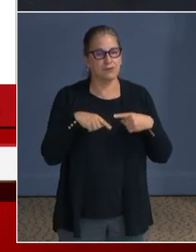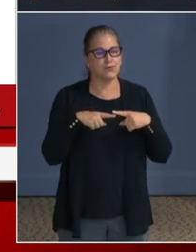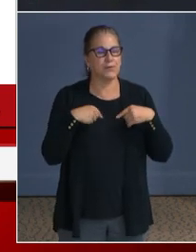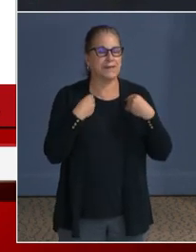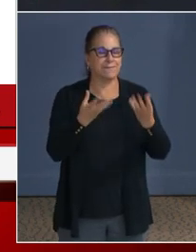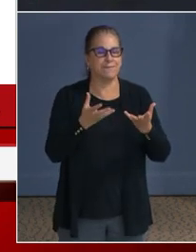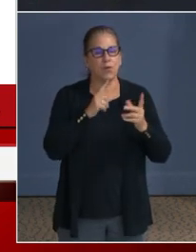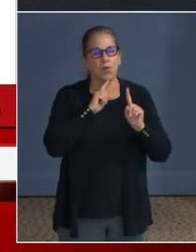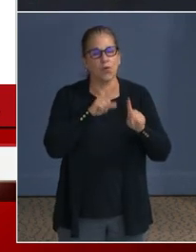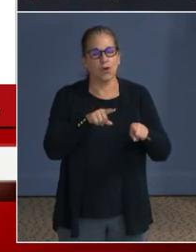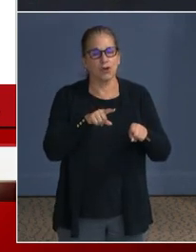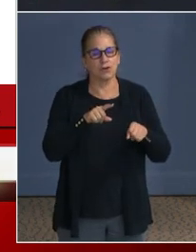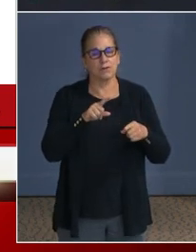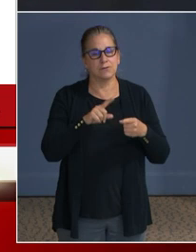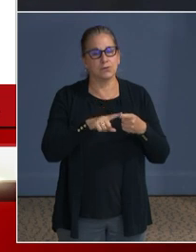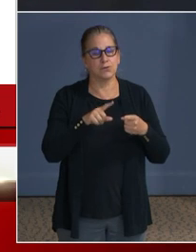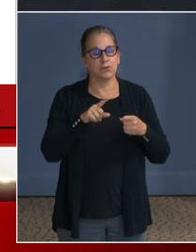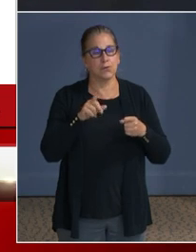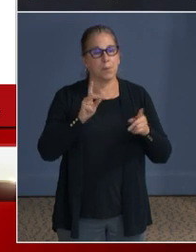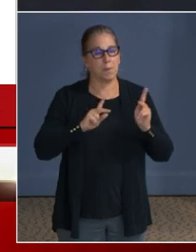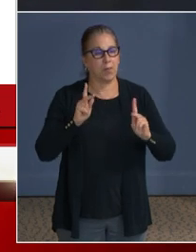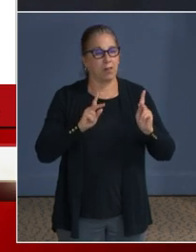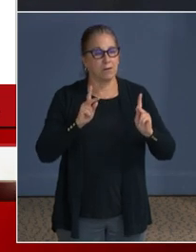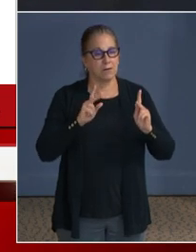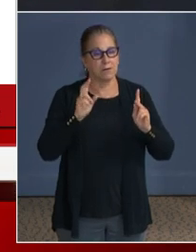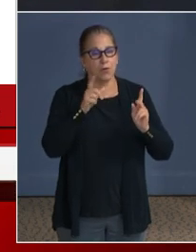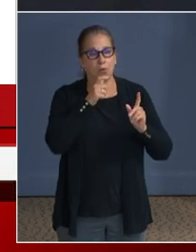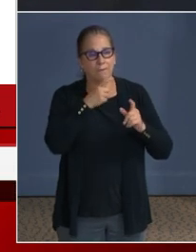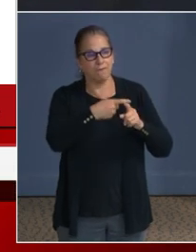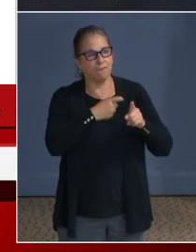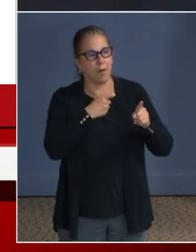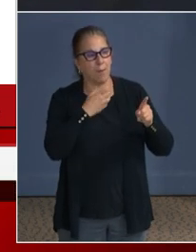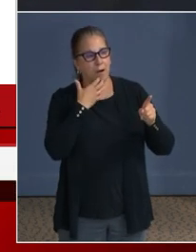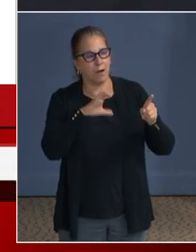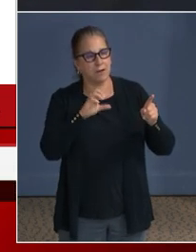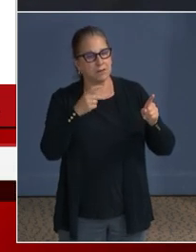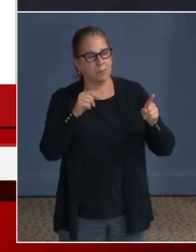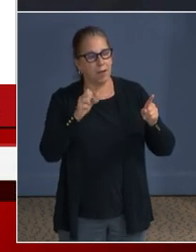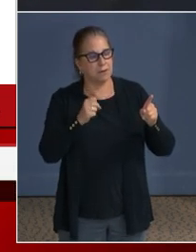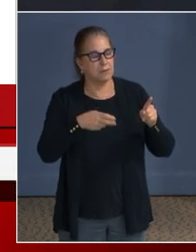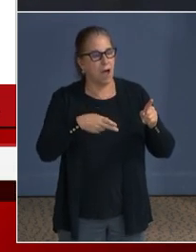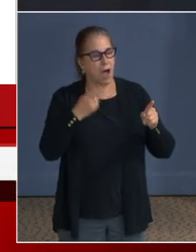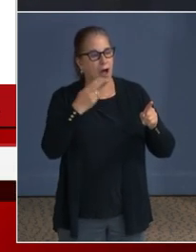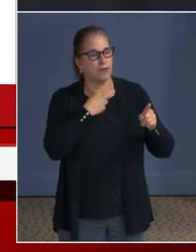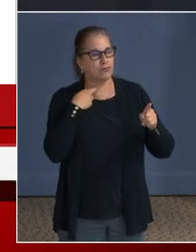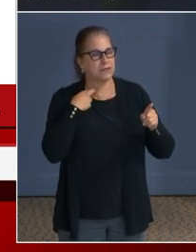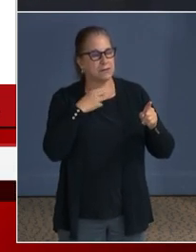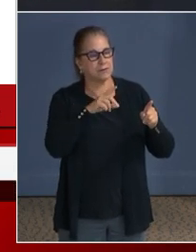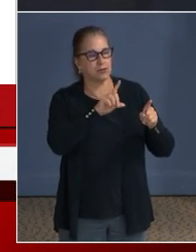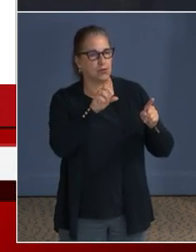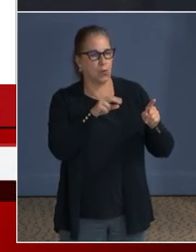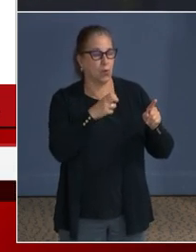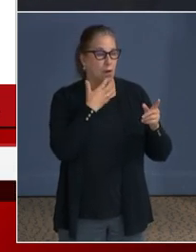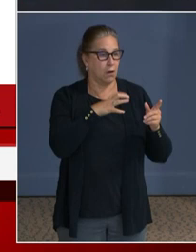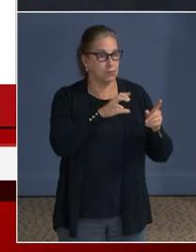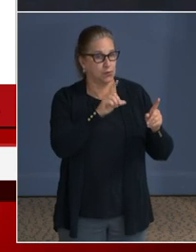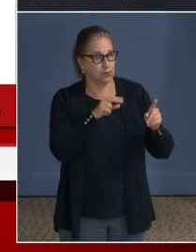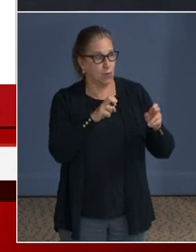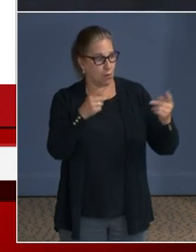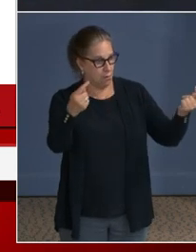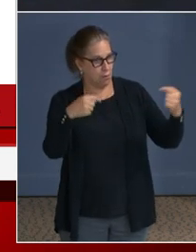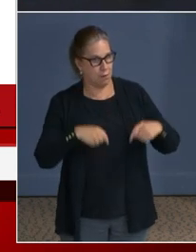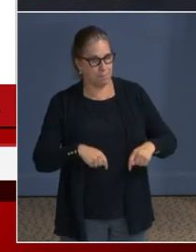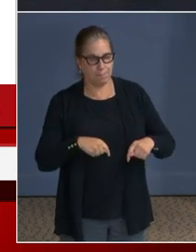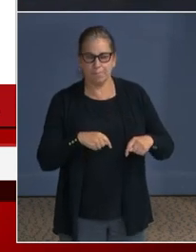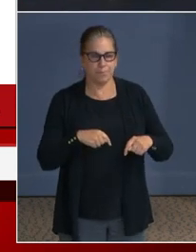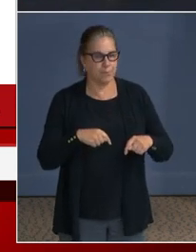for COVID transmission. We want residents to take a look at the list and to make smart and